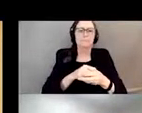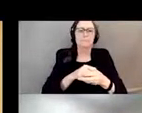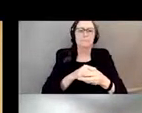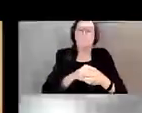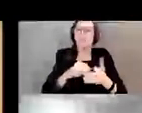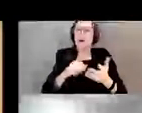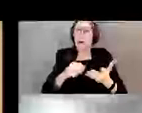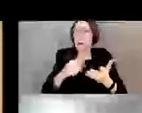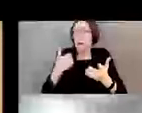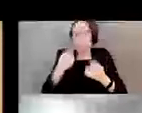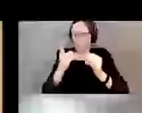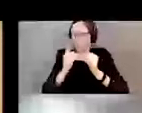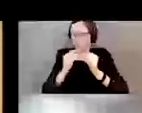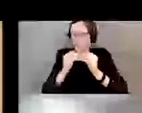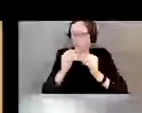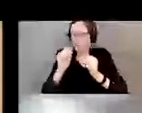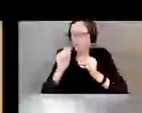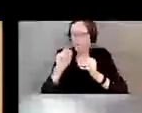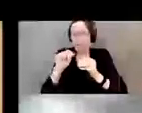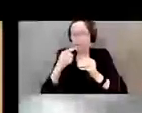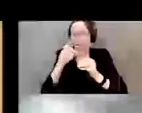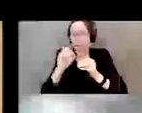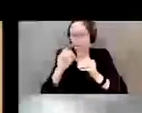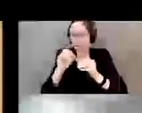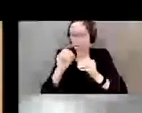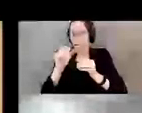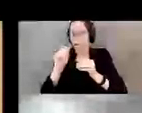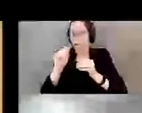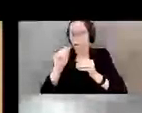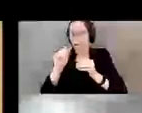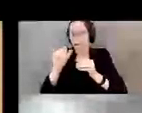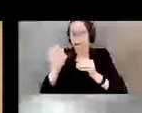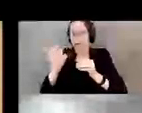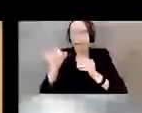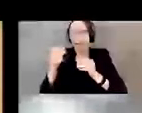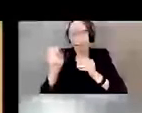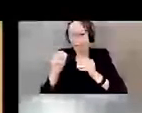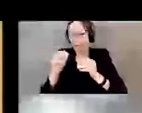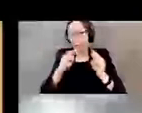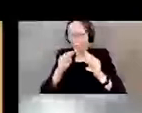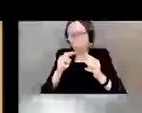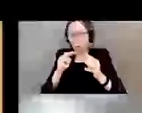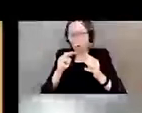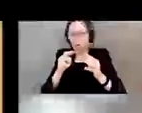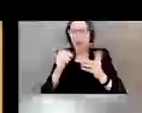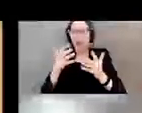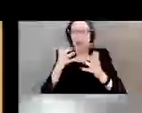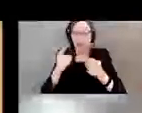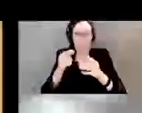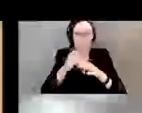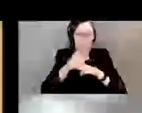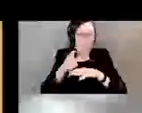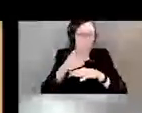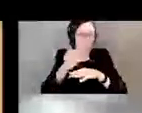Now there's one more Anglo-Afghan war, and this is taking place in the immediate aftermath of World War I.